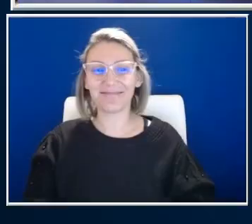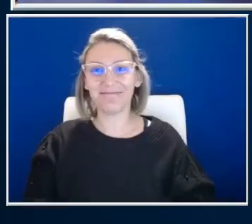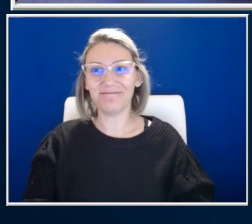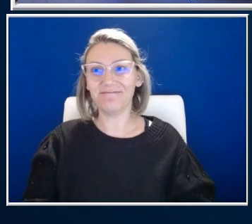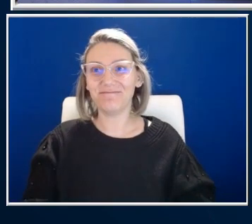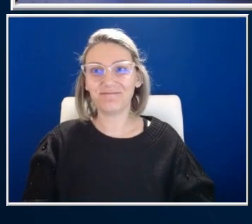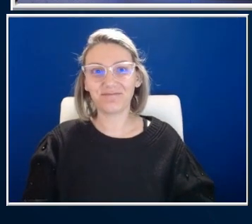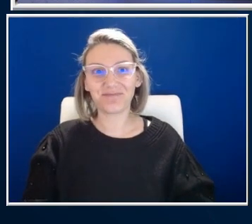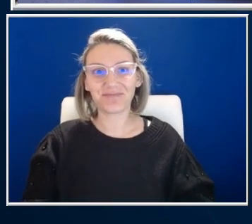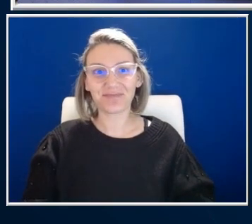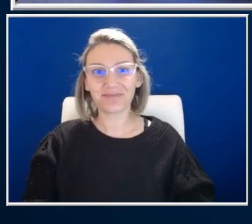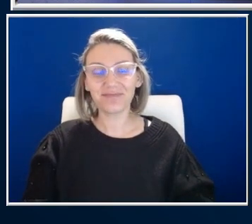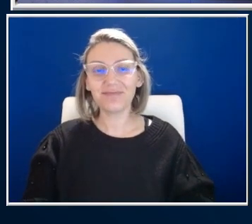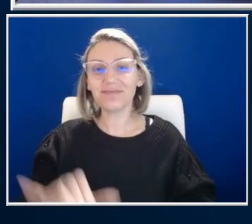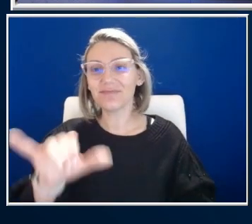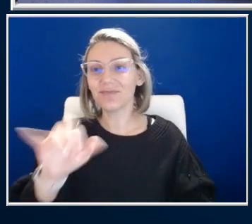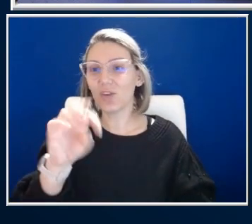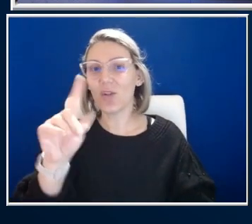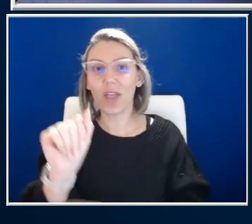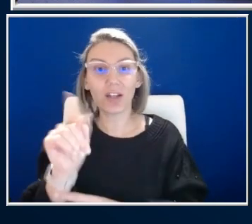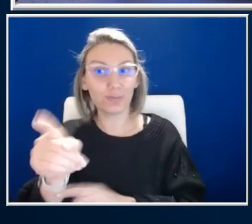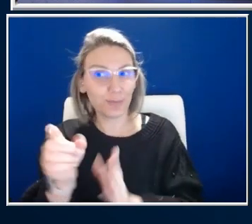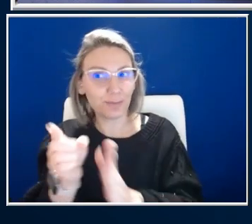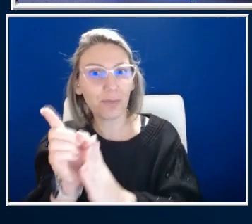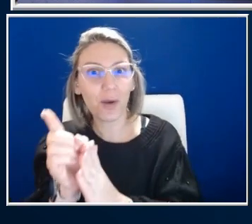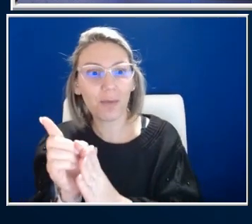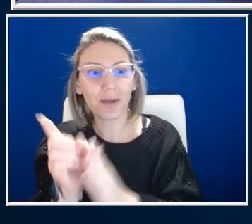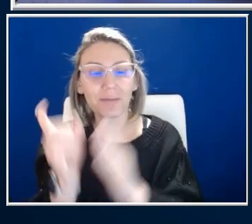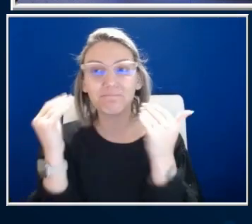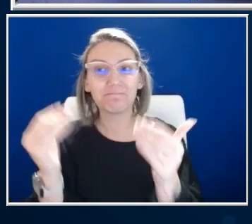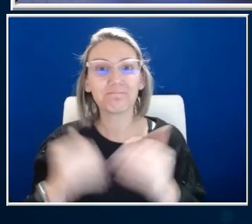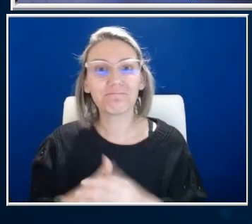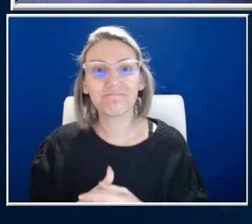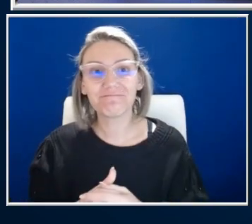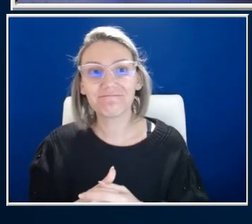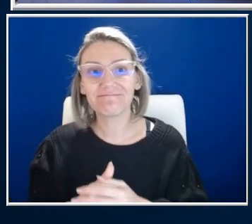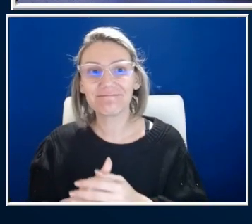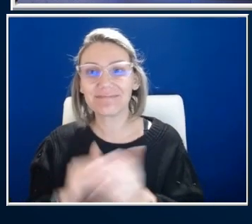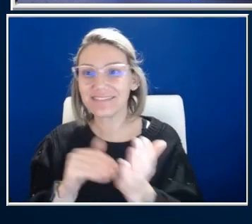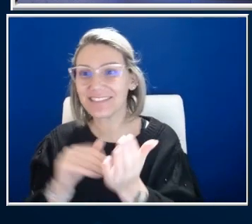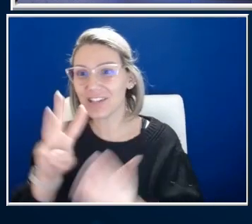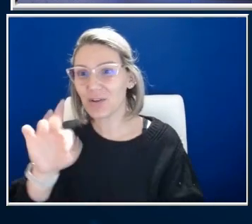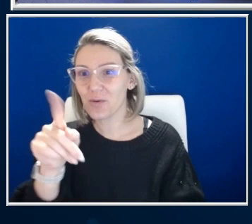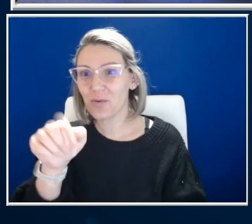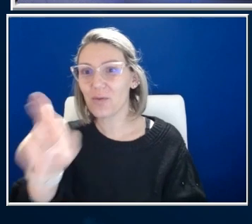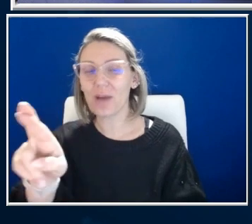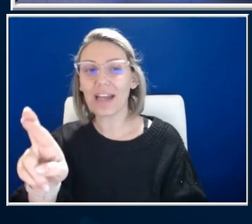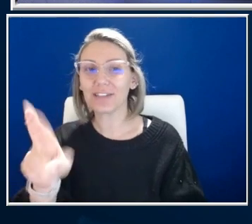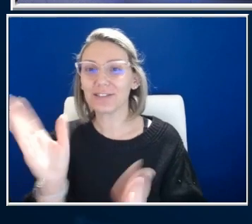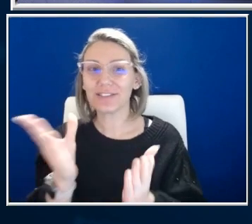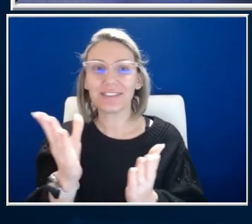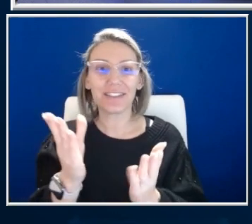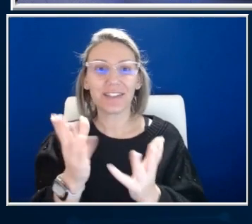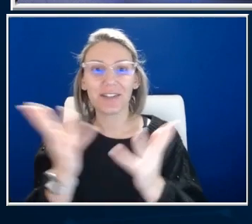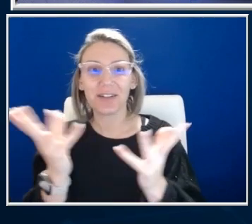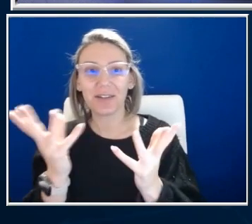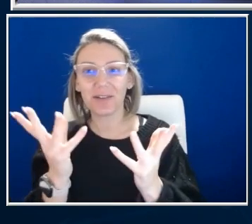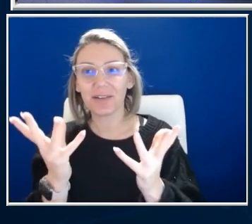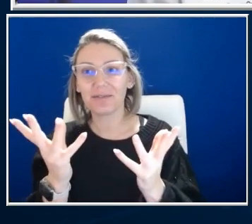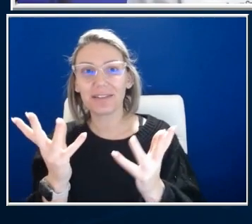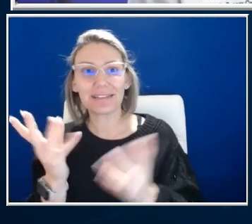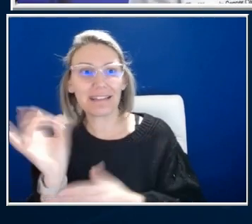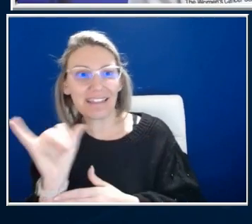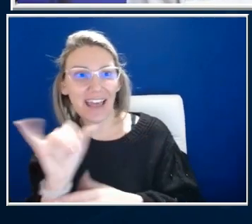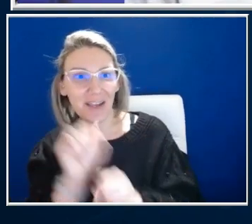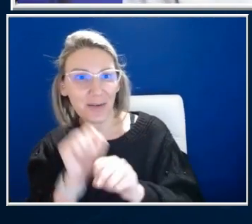So Yolanda, here's your moment. I'm going to let you have at it. Dr. Wagner's here. What was it like working with her? She made